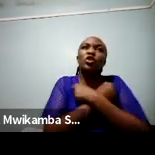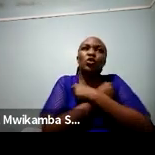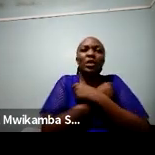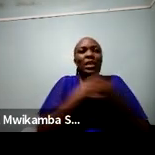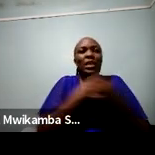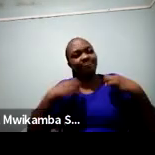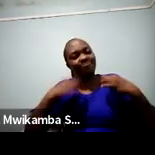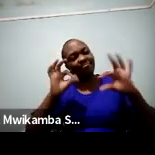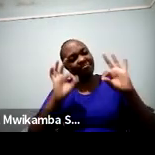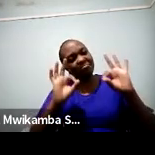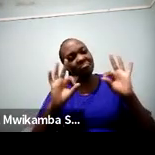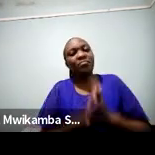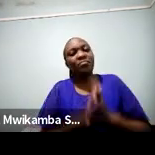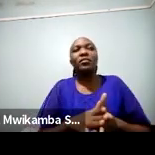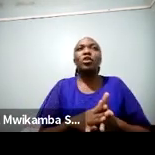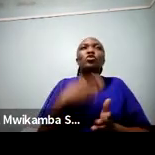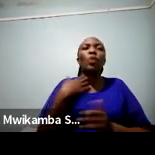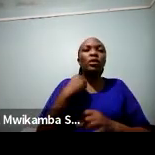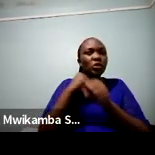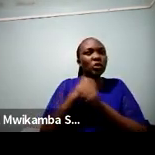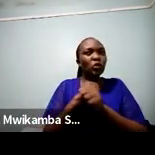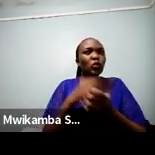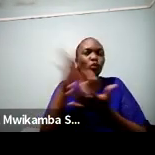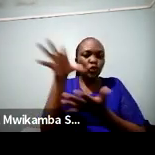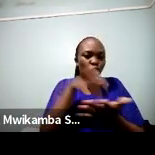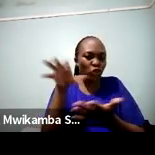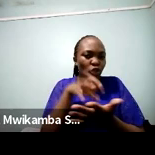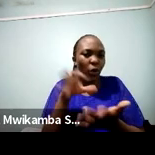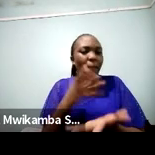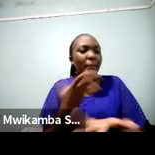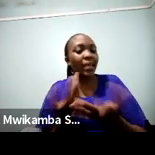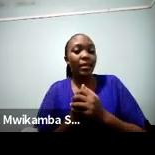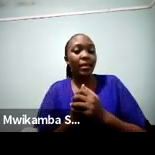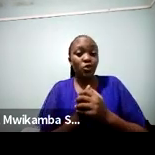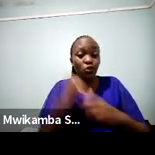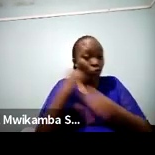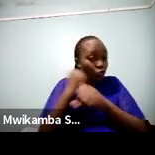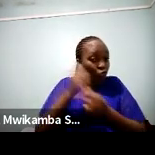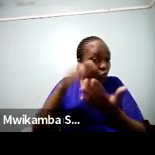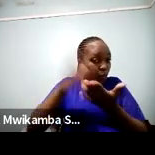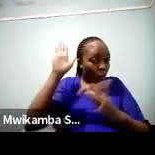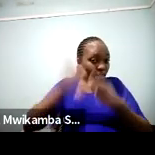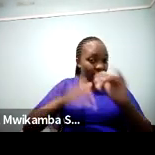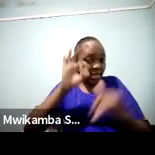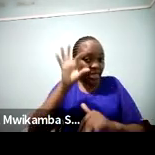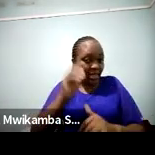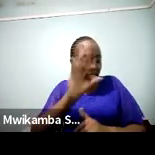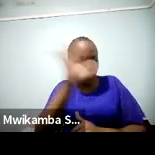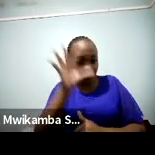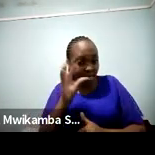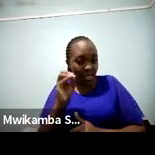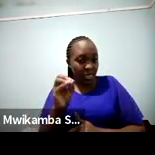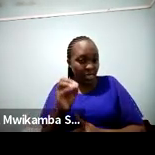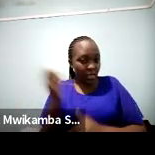here and there. At least don't do more than 30% in that. The moment you find you earn your salary and all of it goes to